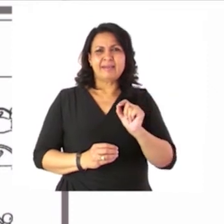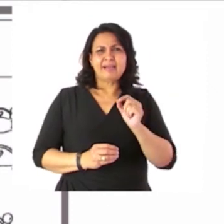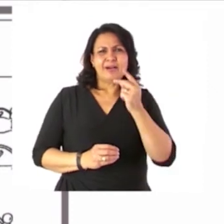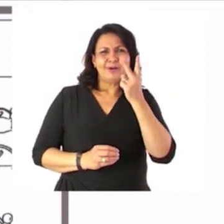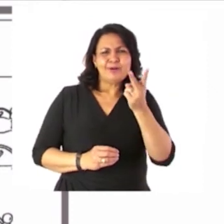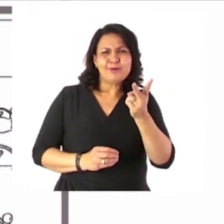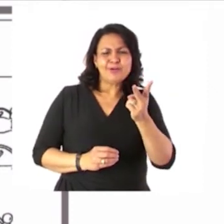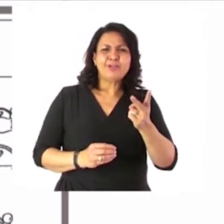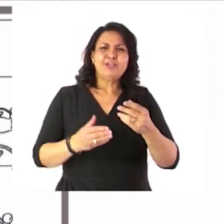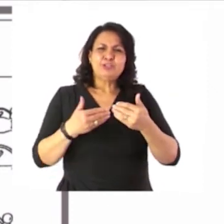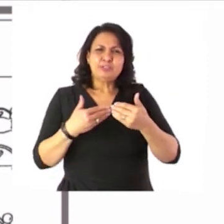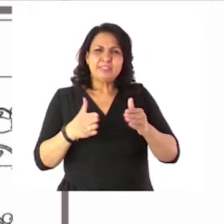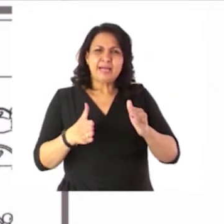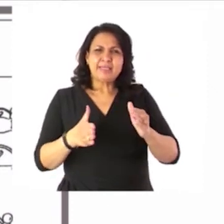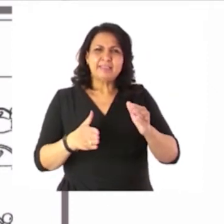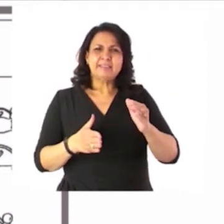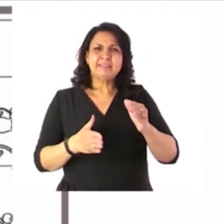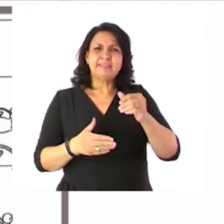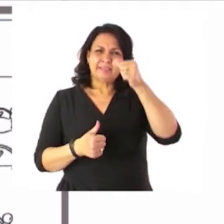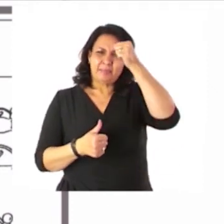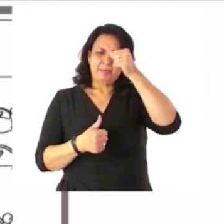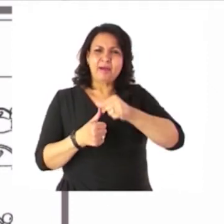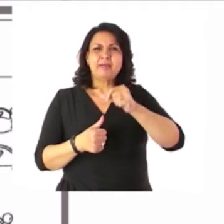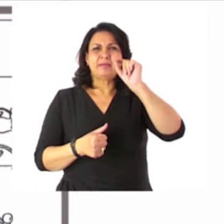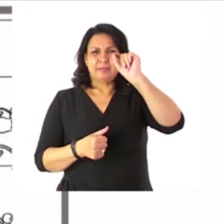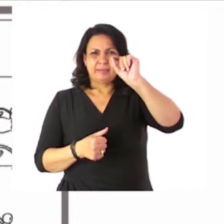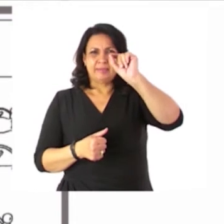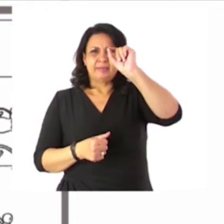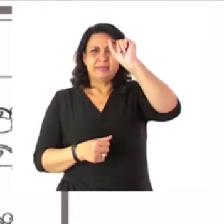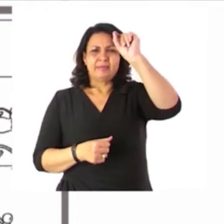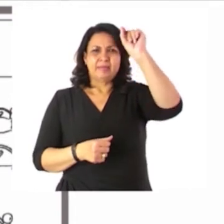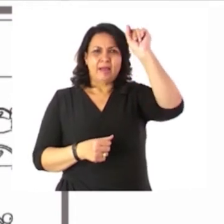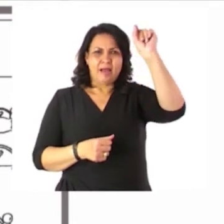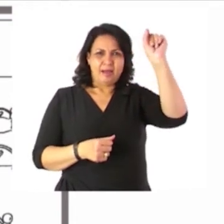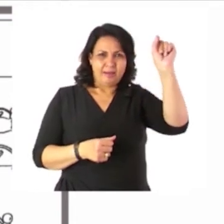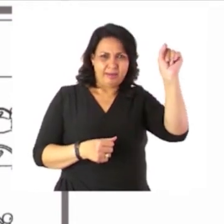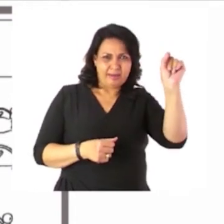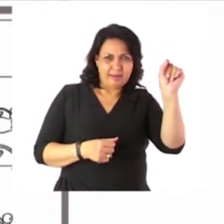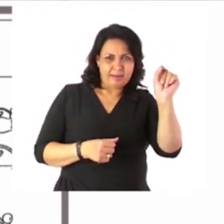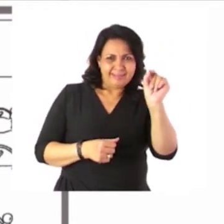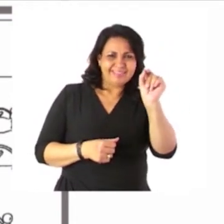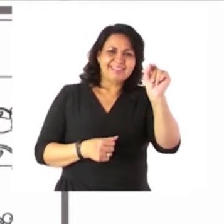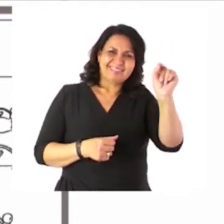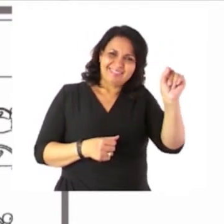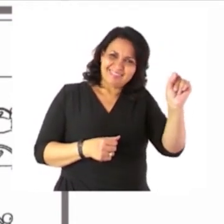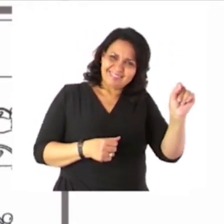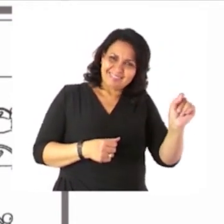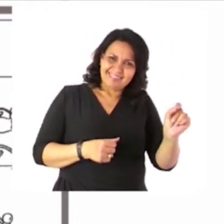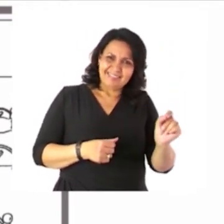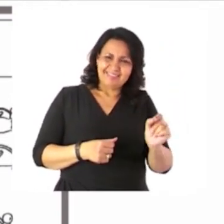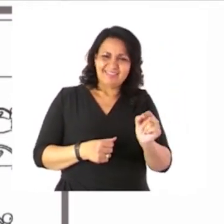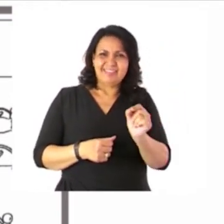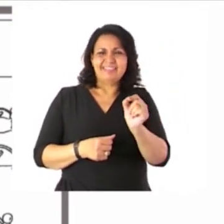Remember to start at the top, go around, in and out again, so that you